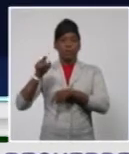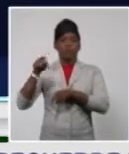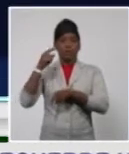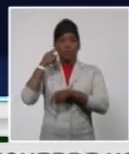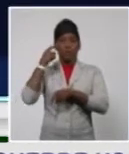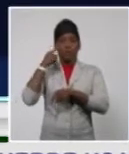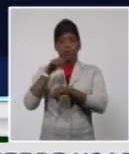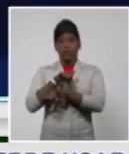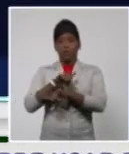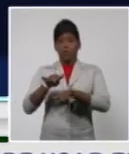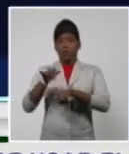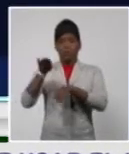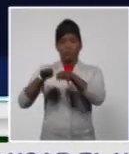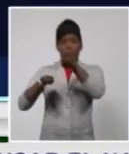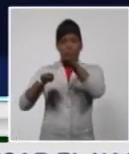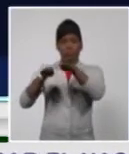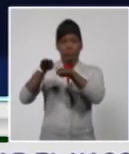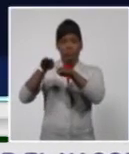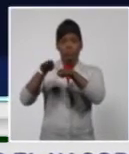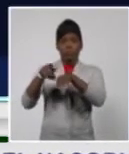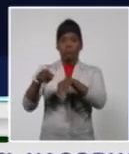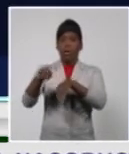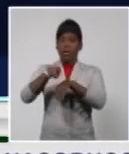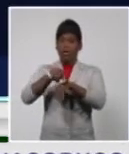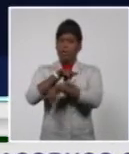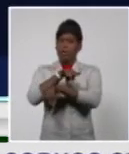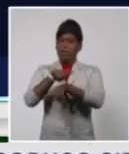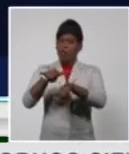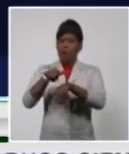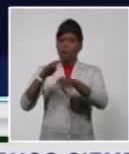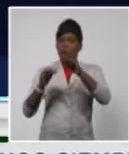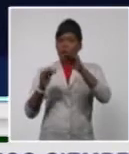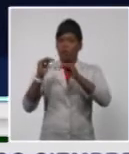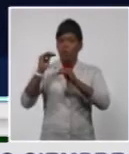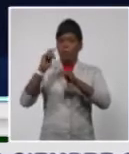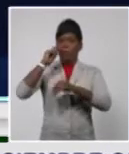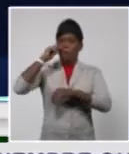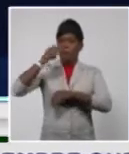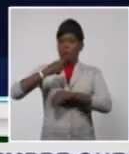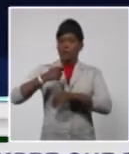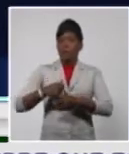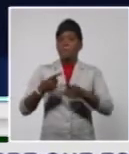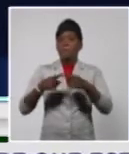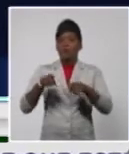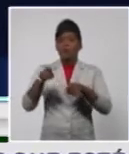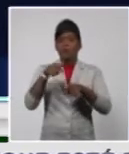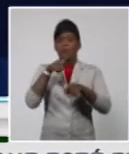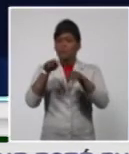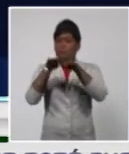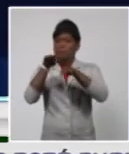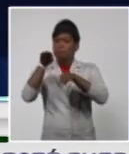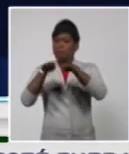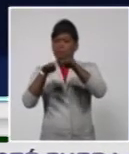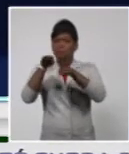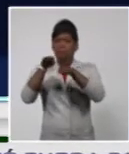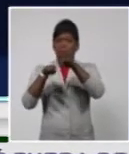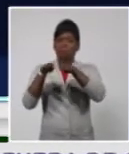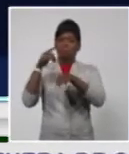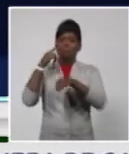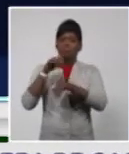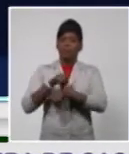years of age, 30 between 40 and 59, and 15 patients exceed 60 years of